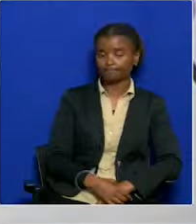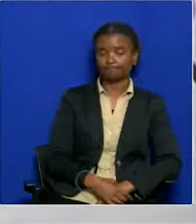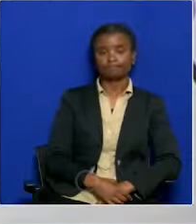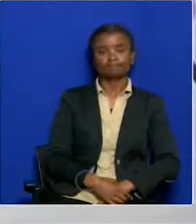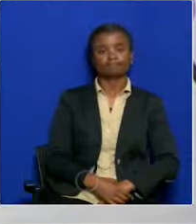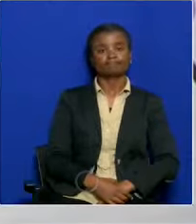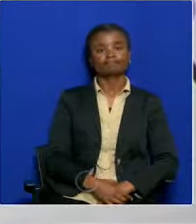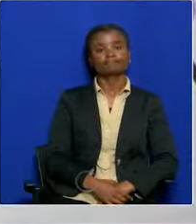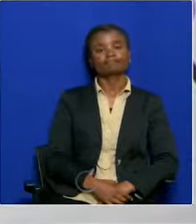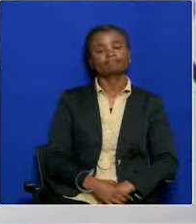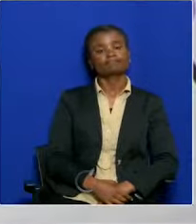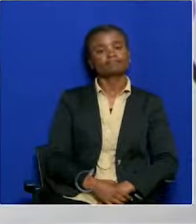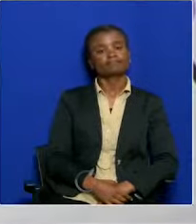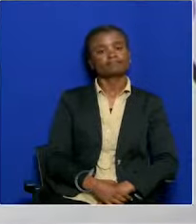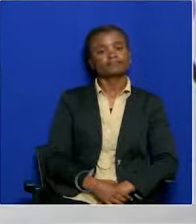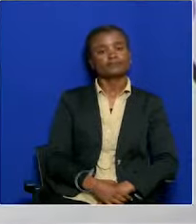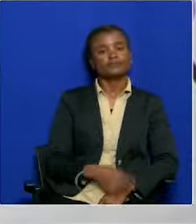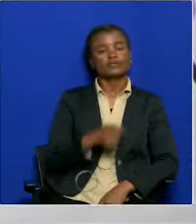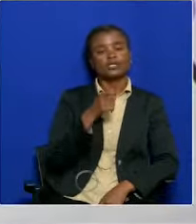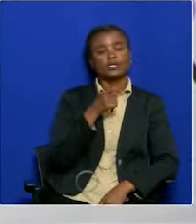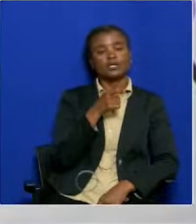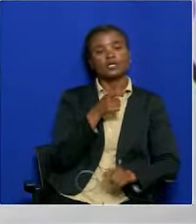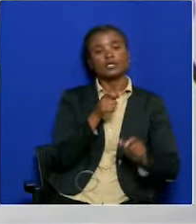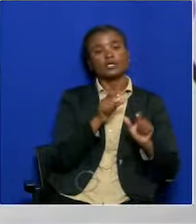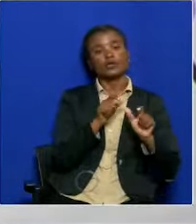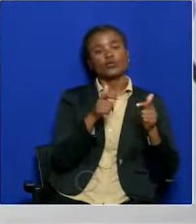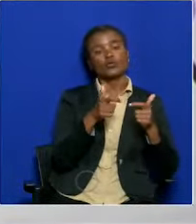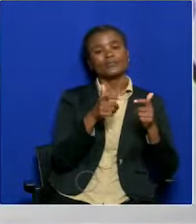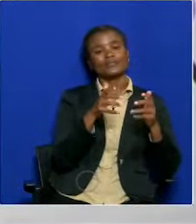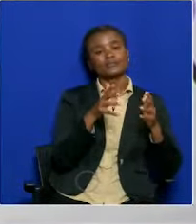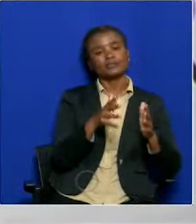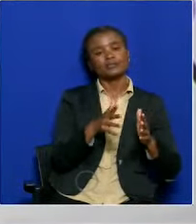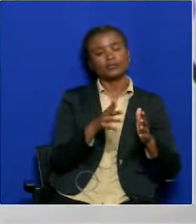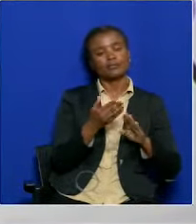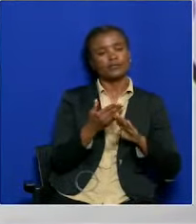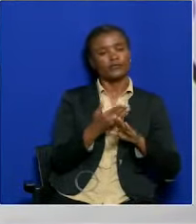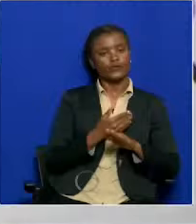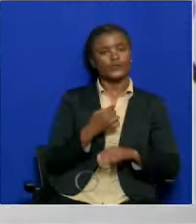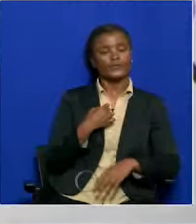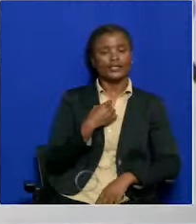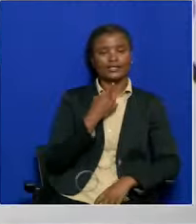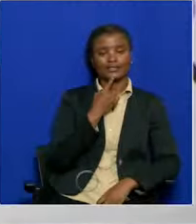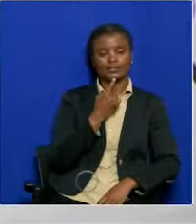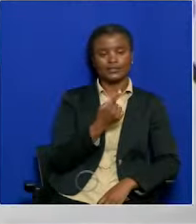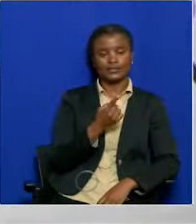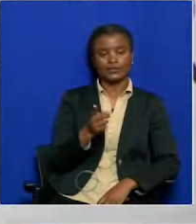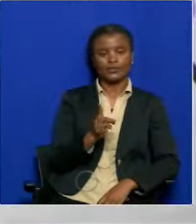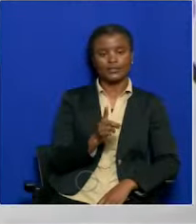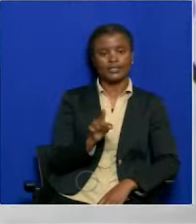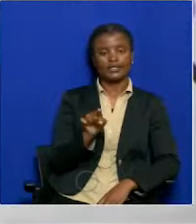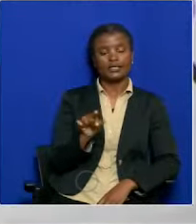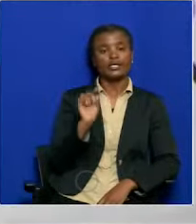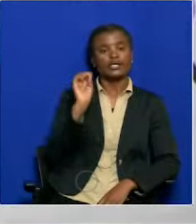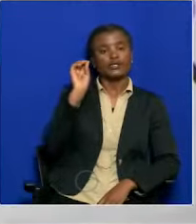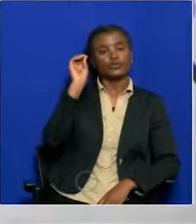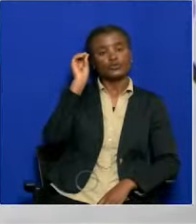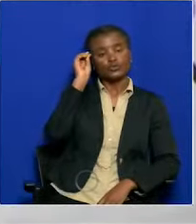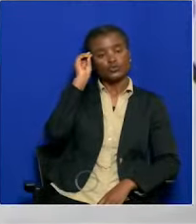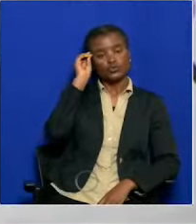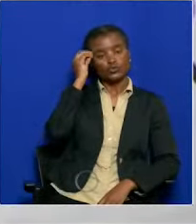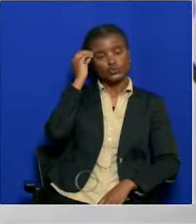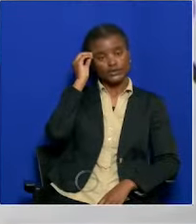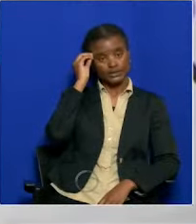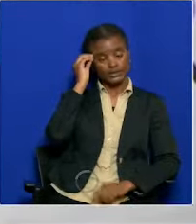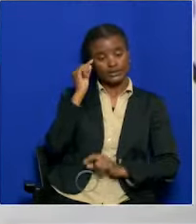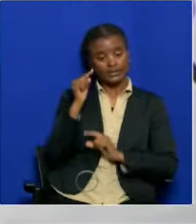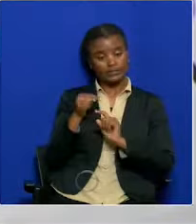Commissioner, I already commented that on when the news of the murder of